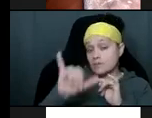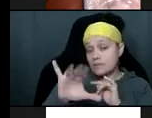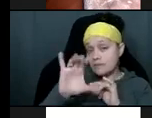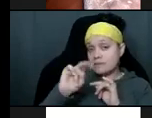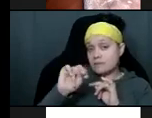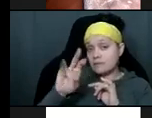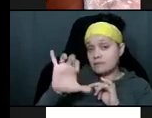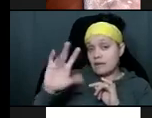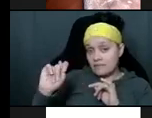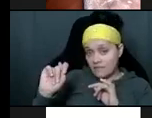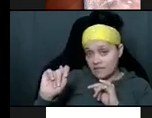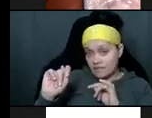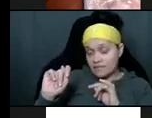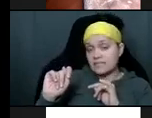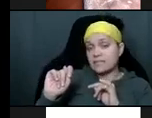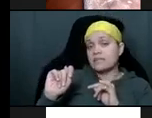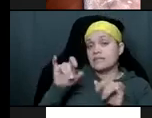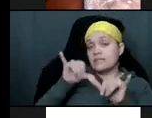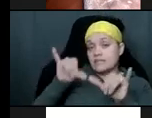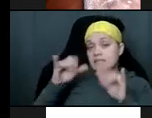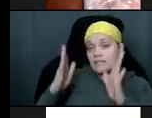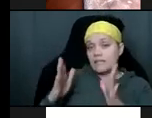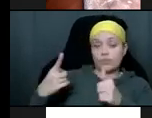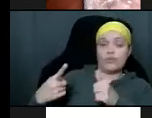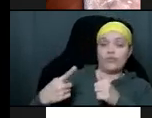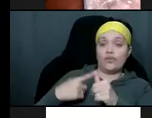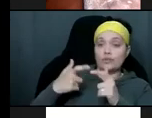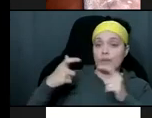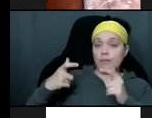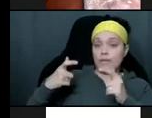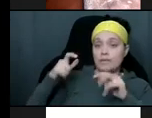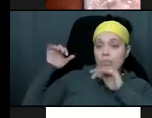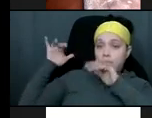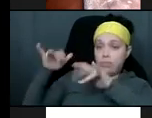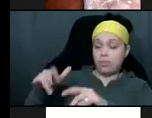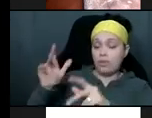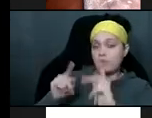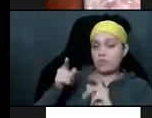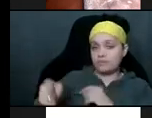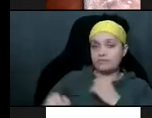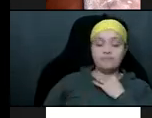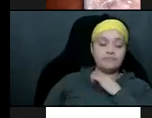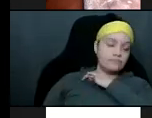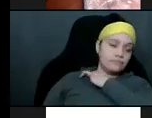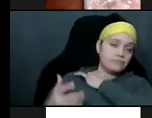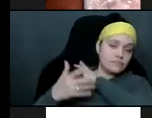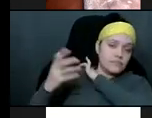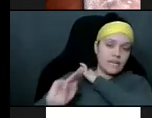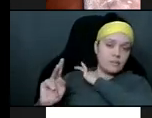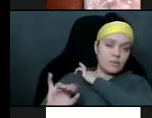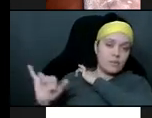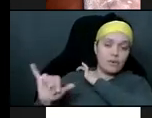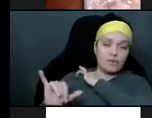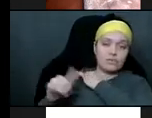convict settlers who were the first big flow of people. Quite a lot of people came